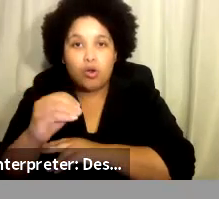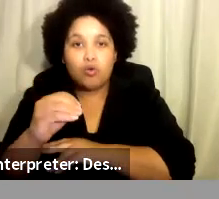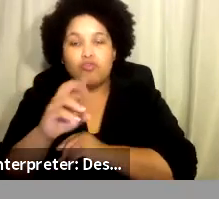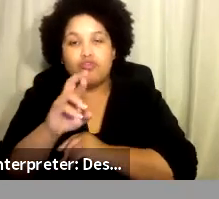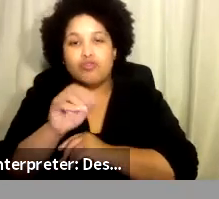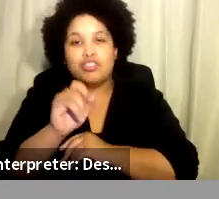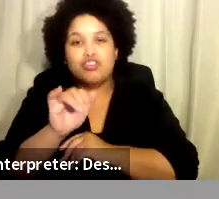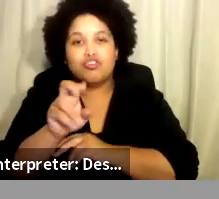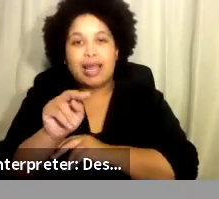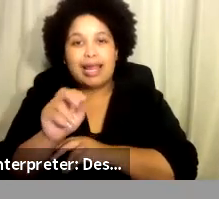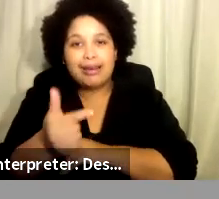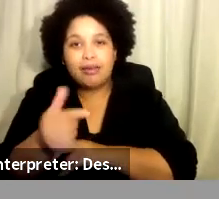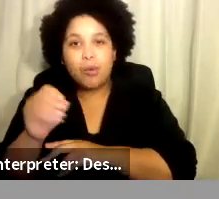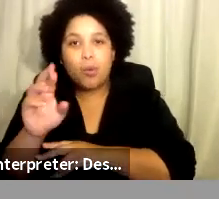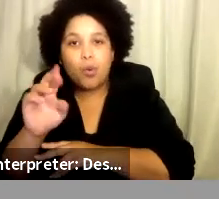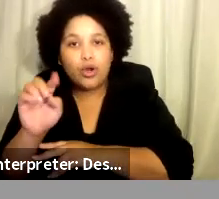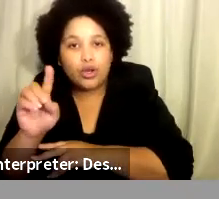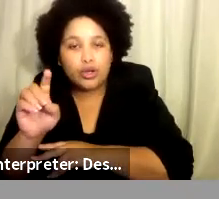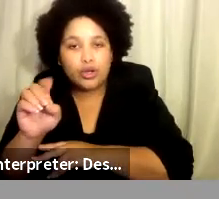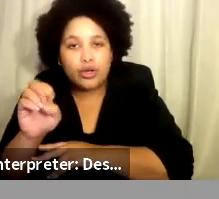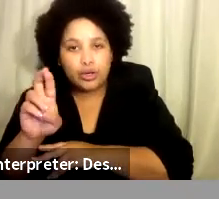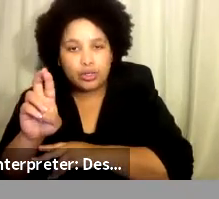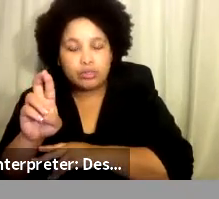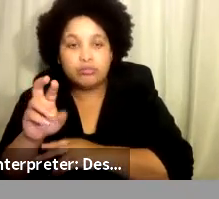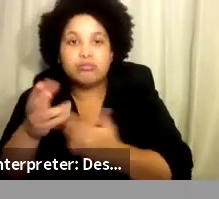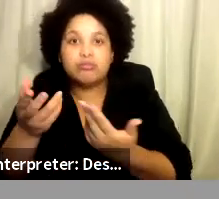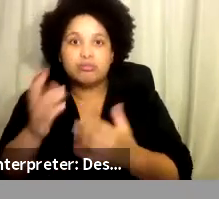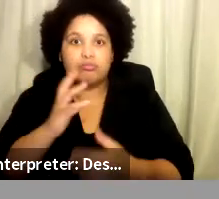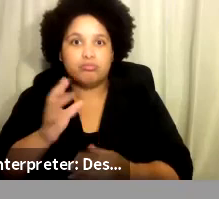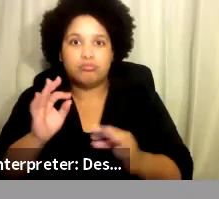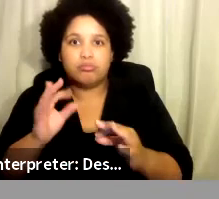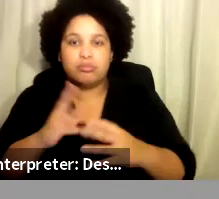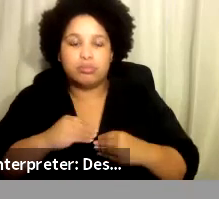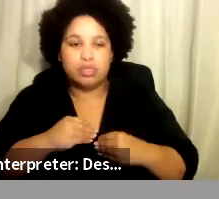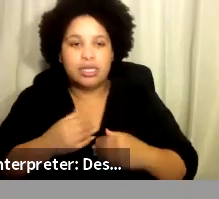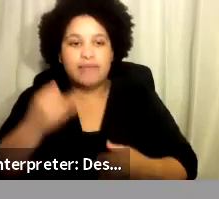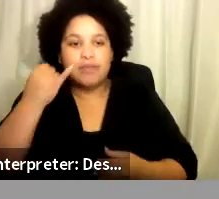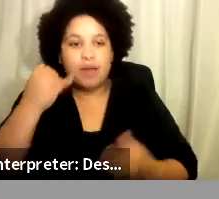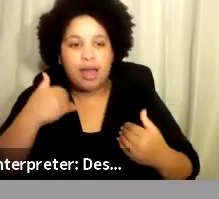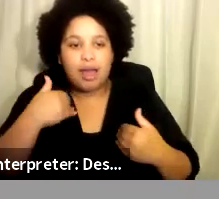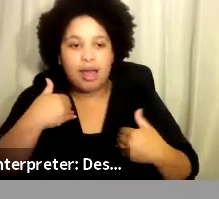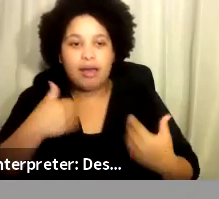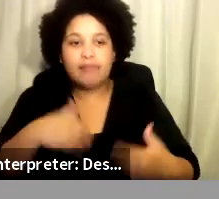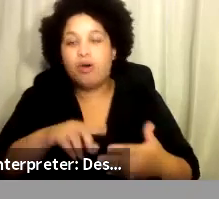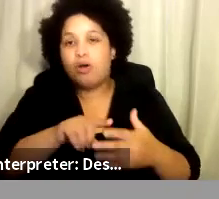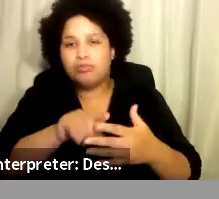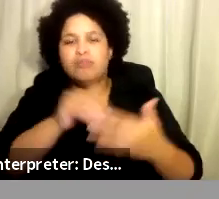your child happens to be connected to our special ed department and has an IEP or an